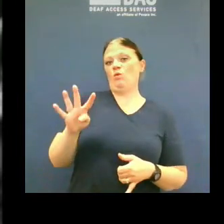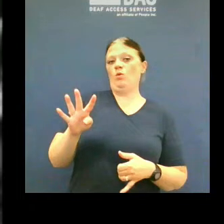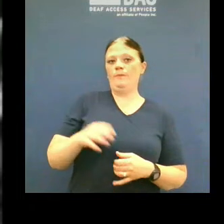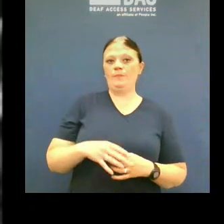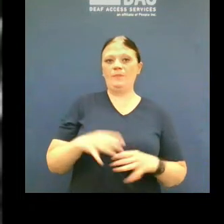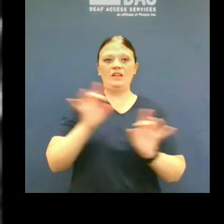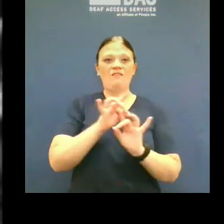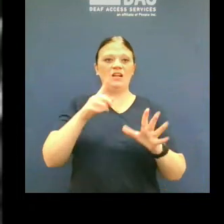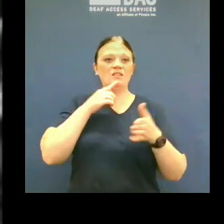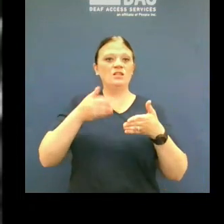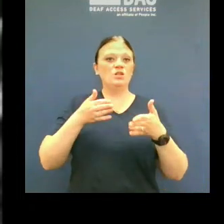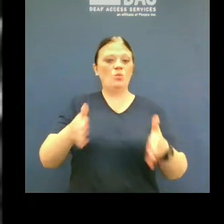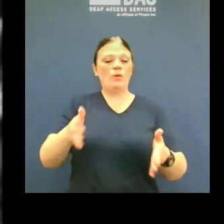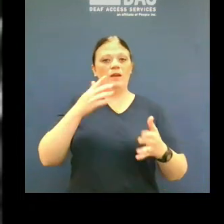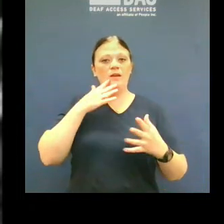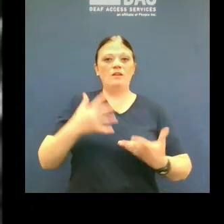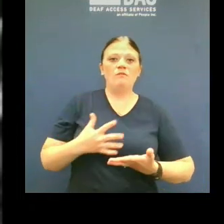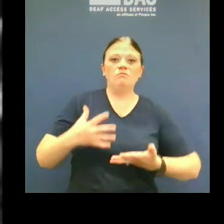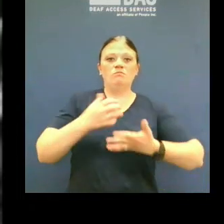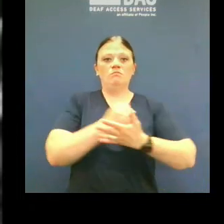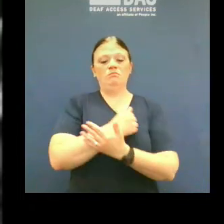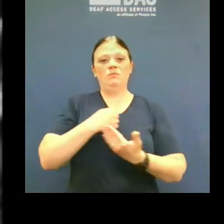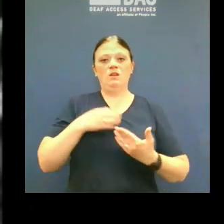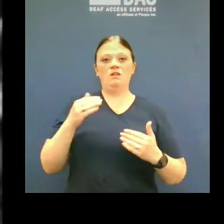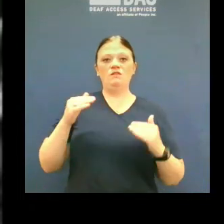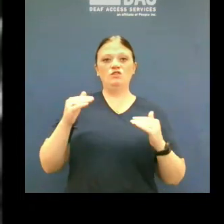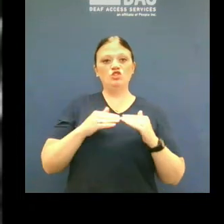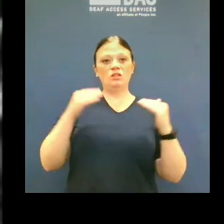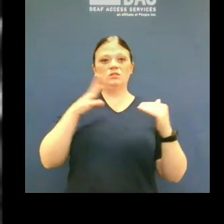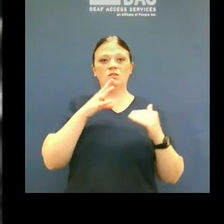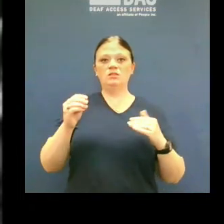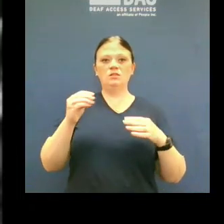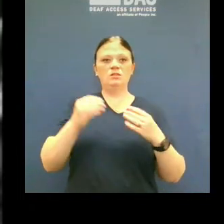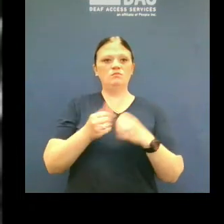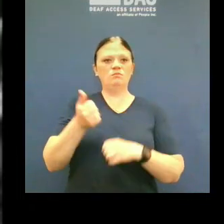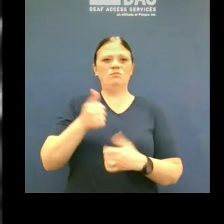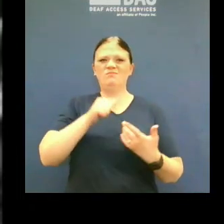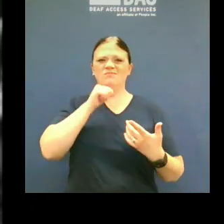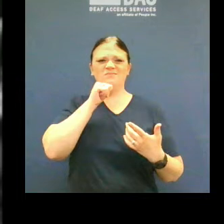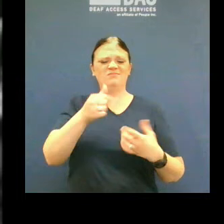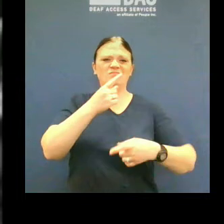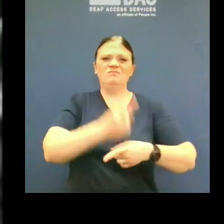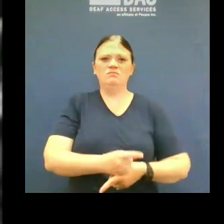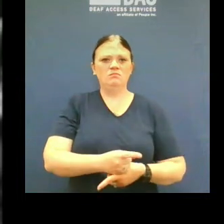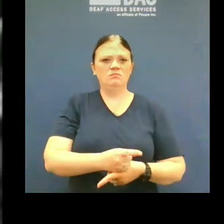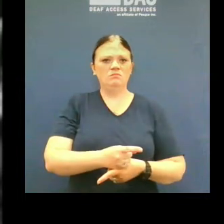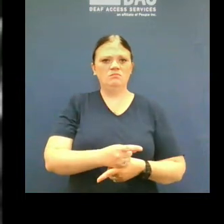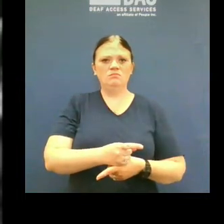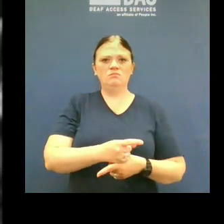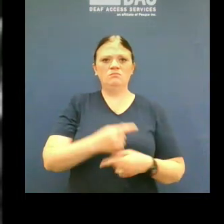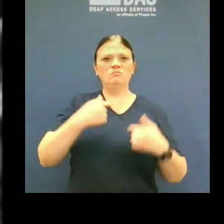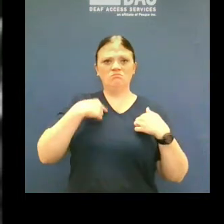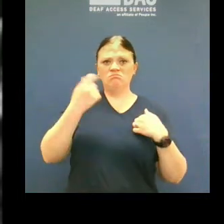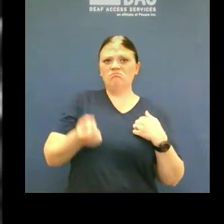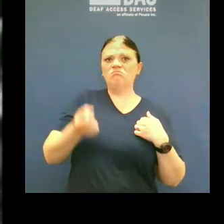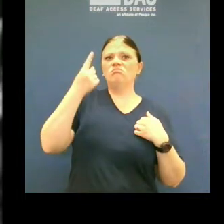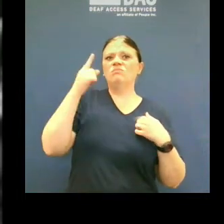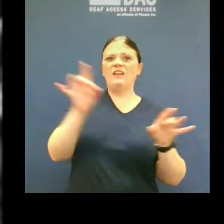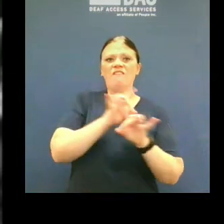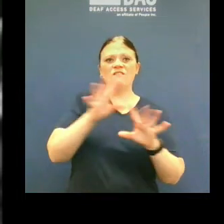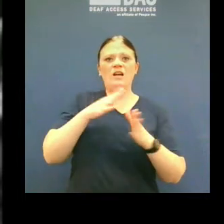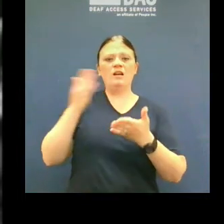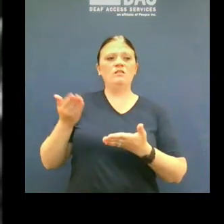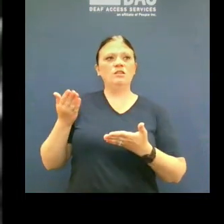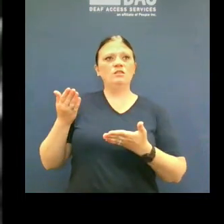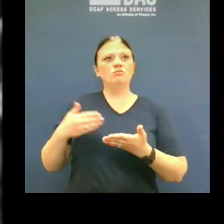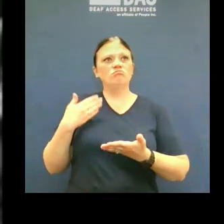Violence as a way of achieving racial justice is both impractical and immoral. I am not unmindful of the fact that violence often brings about